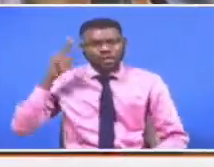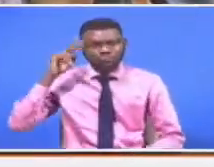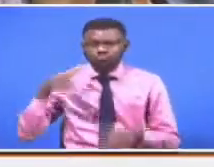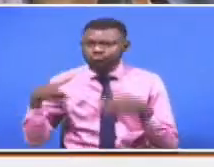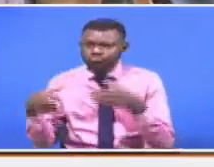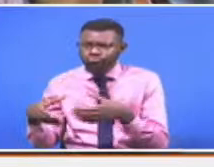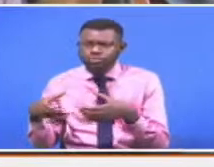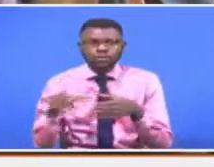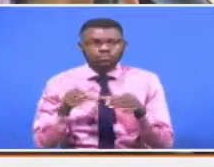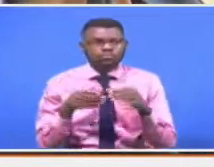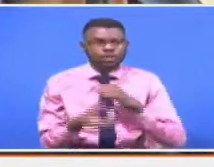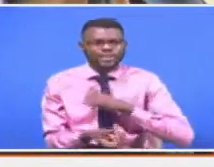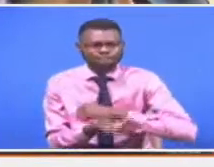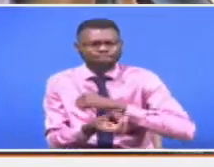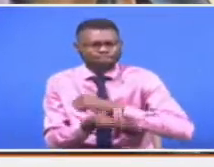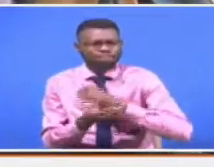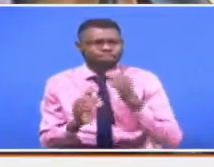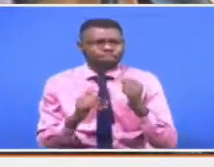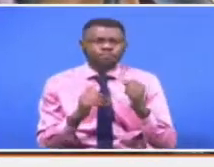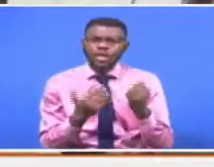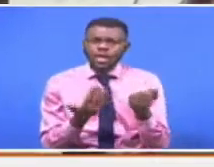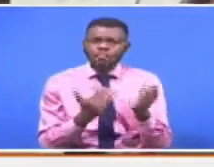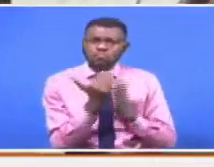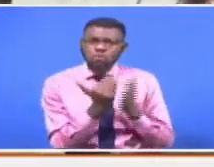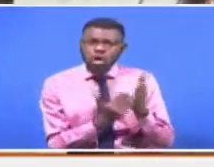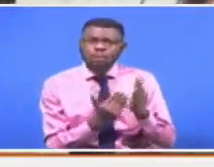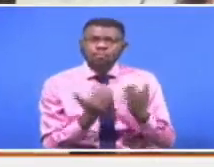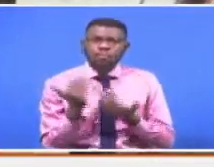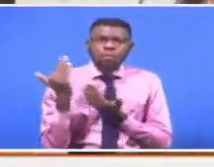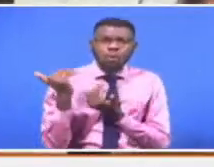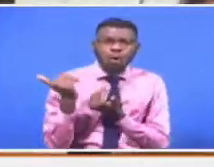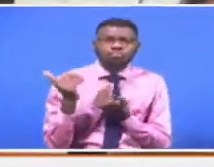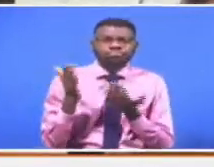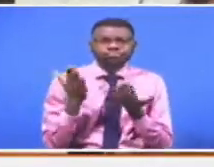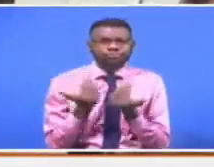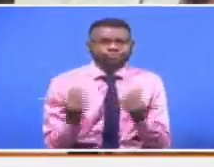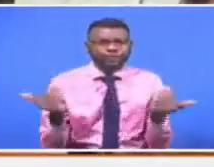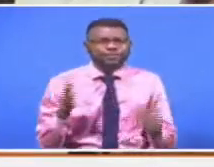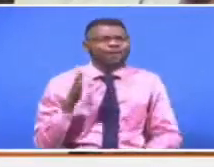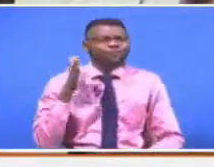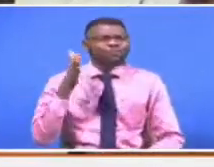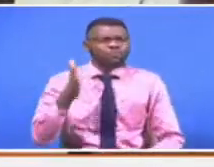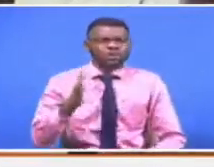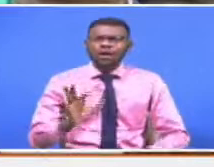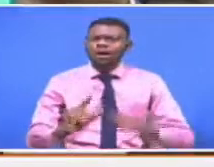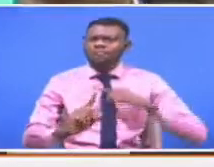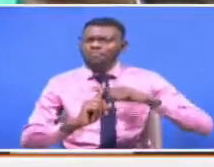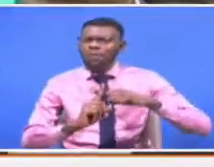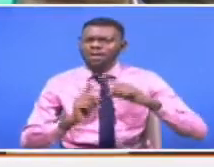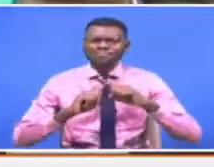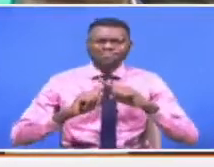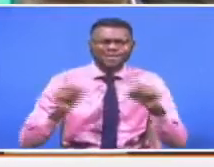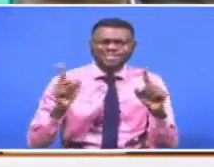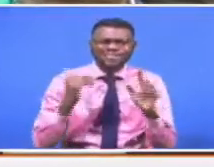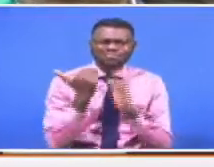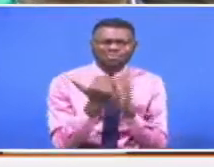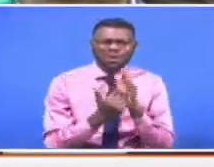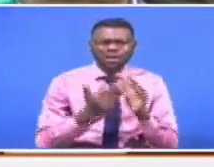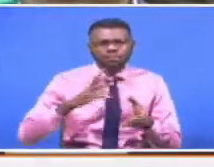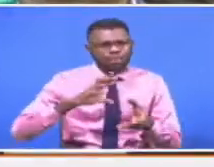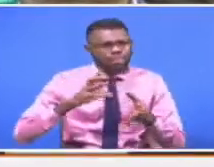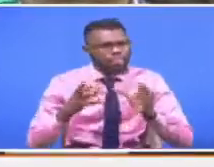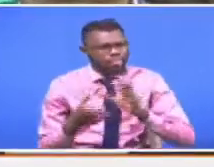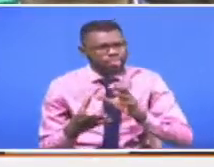believed in and trusted with the future of their children slowly started sinking. One of the issues was why